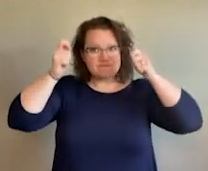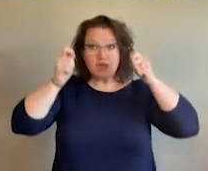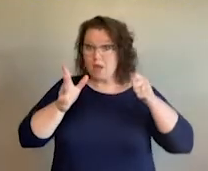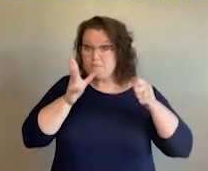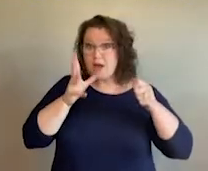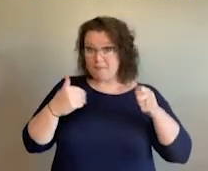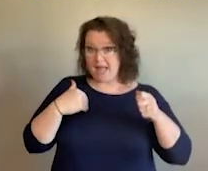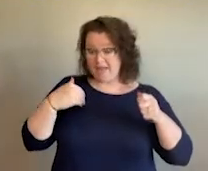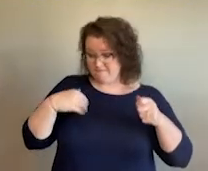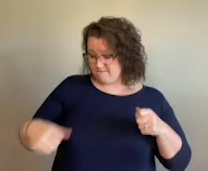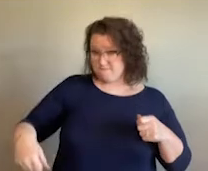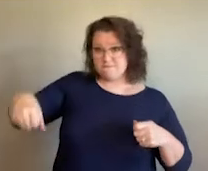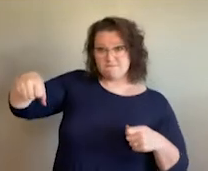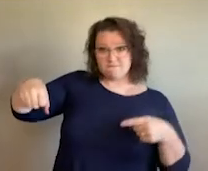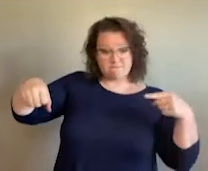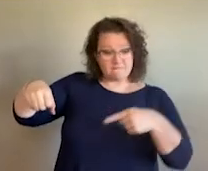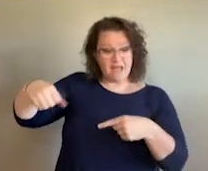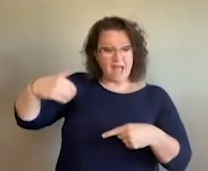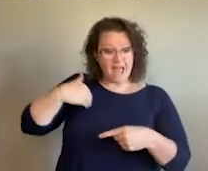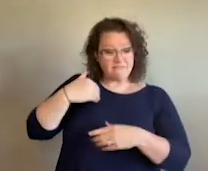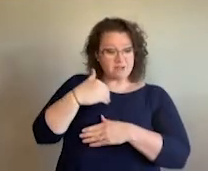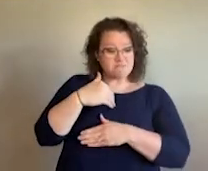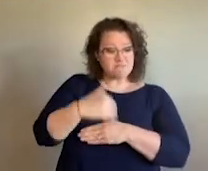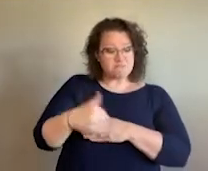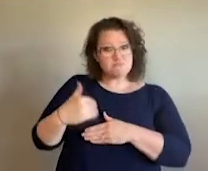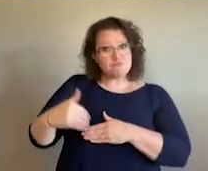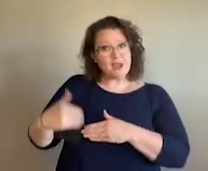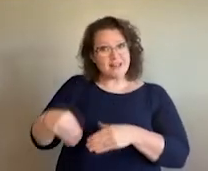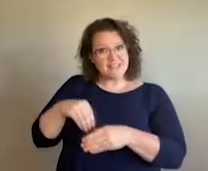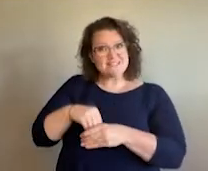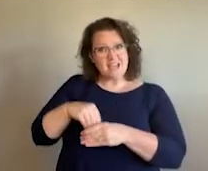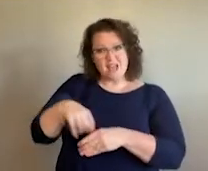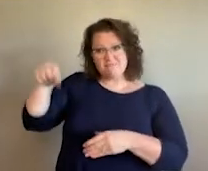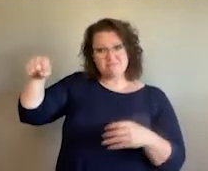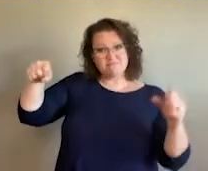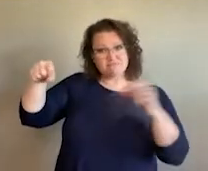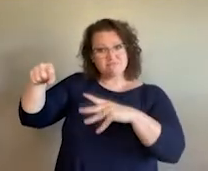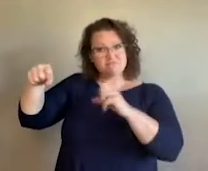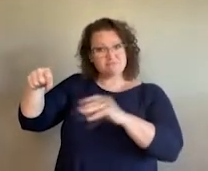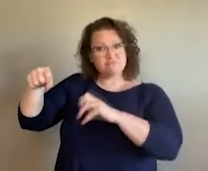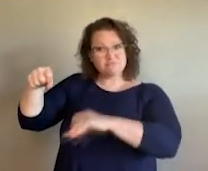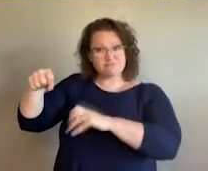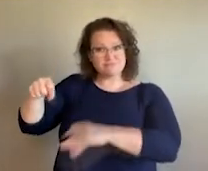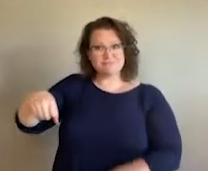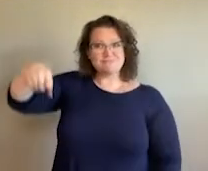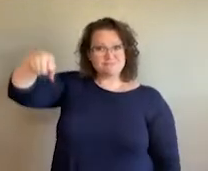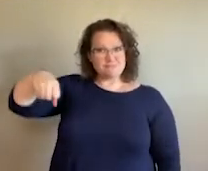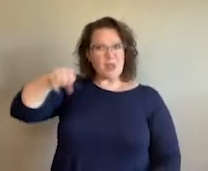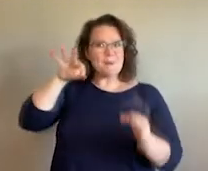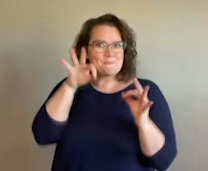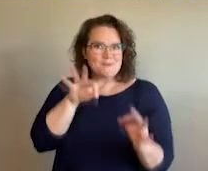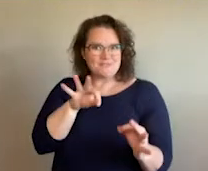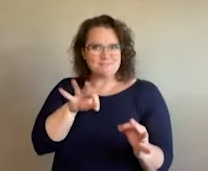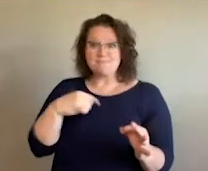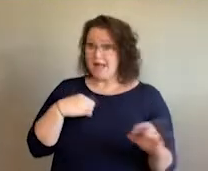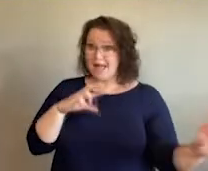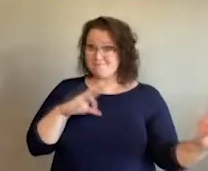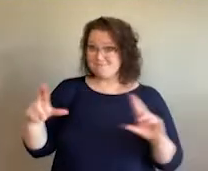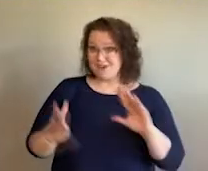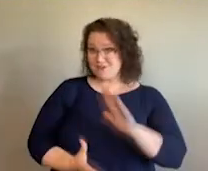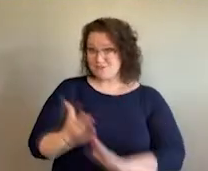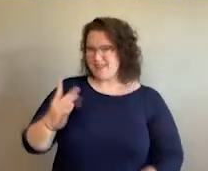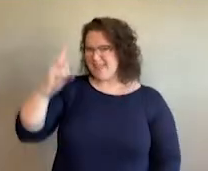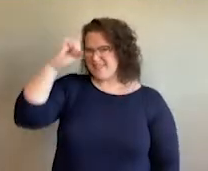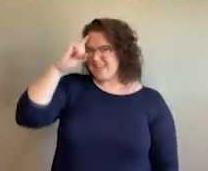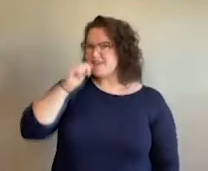some red in it, so I thought what a great thing to use to put all of my items in. So I'm ready to go. I think